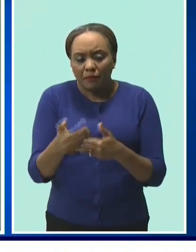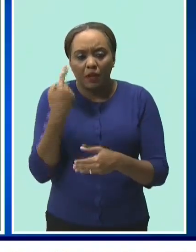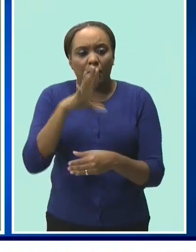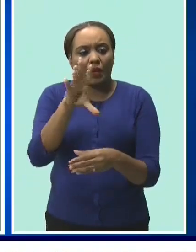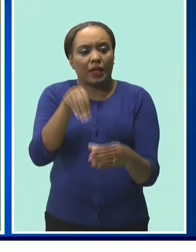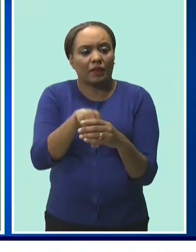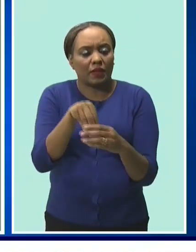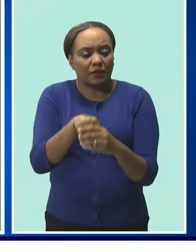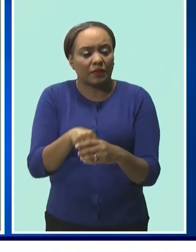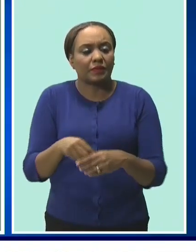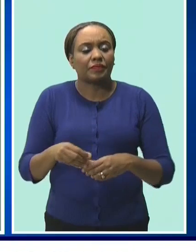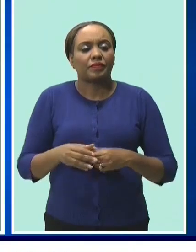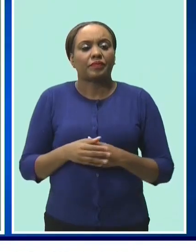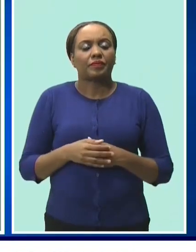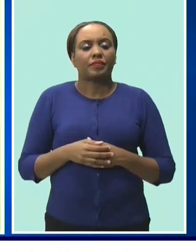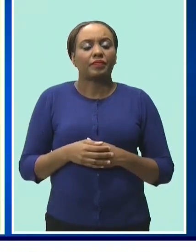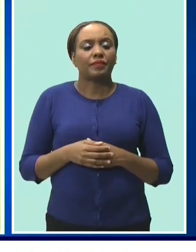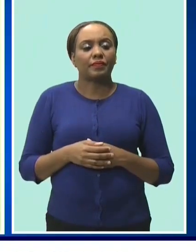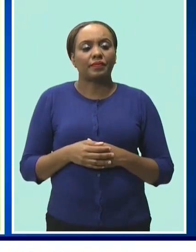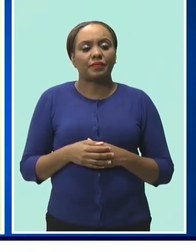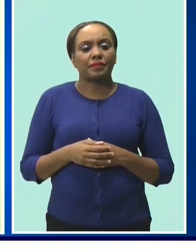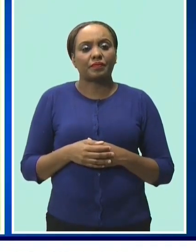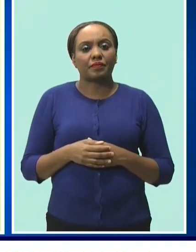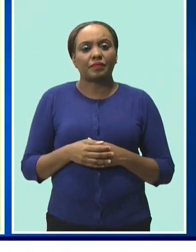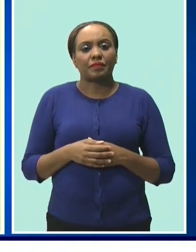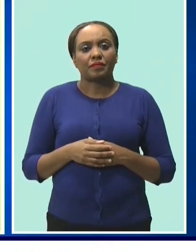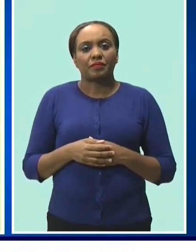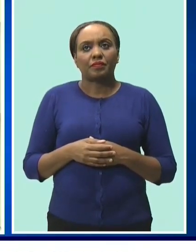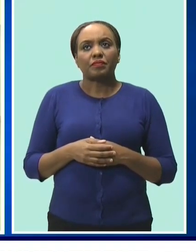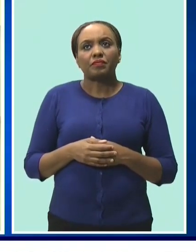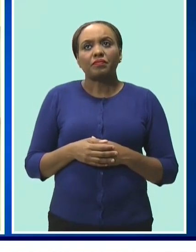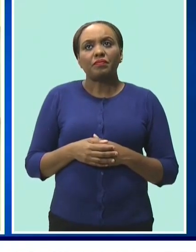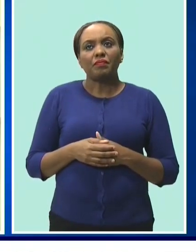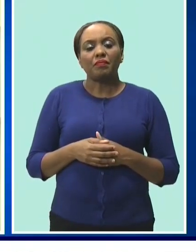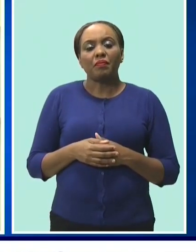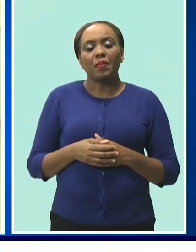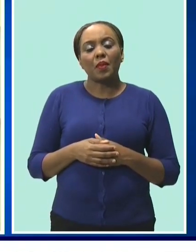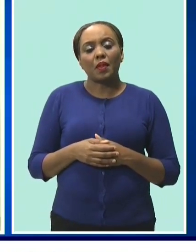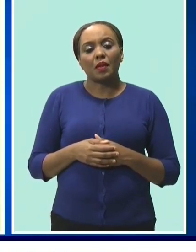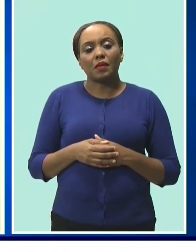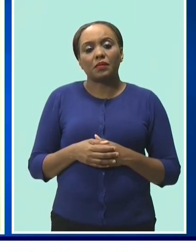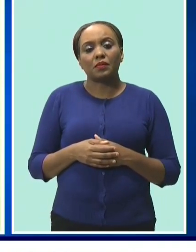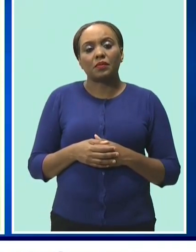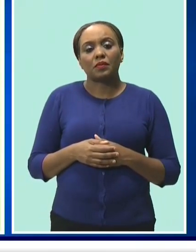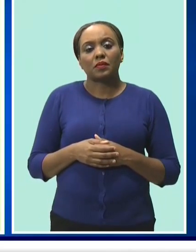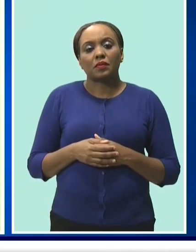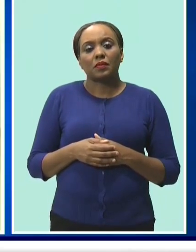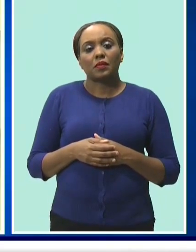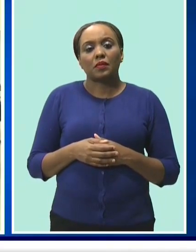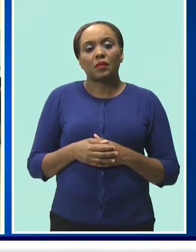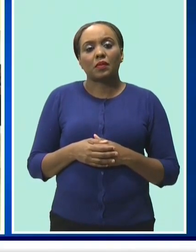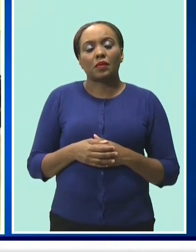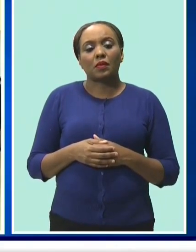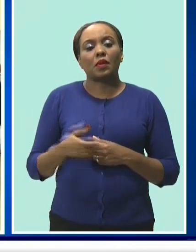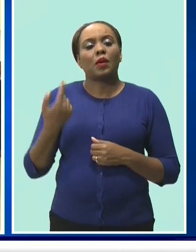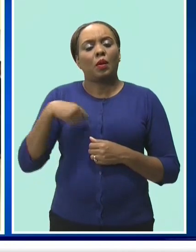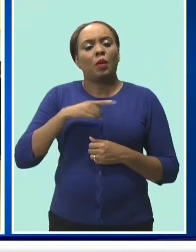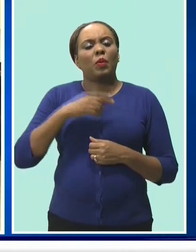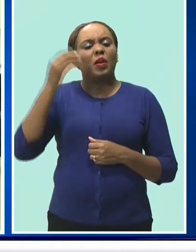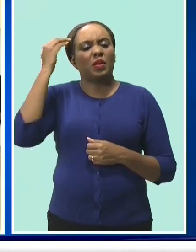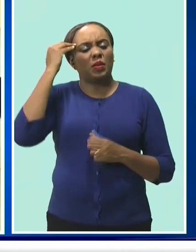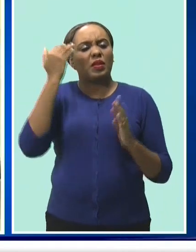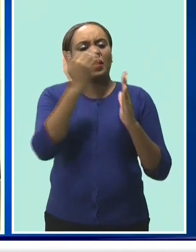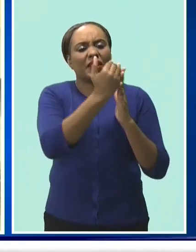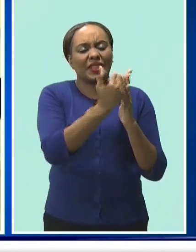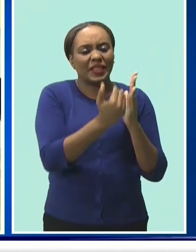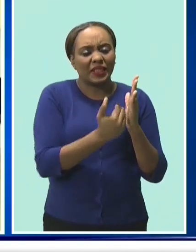into Barbados. Of course, we don't want to legitimize any of these lists. They are illegitimate in their construction.